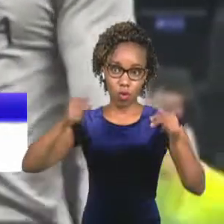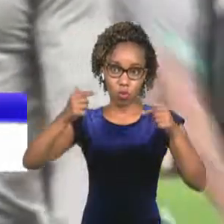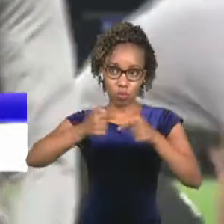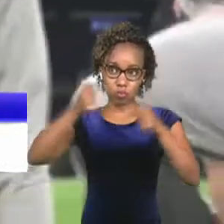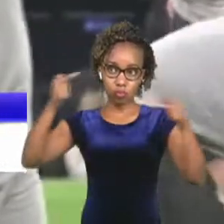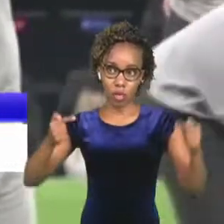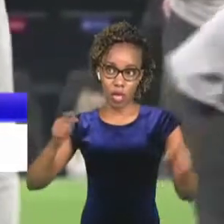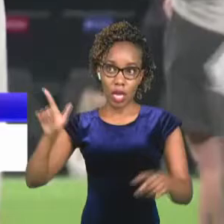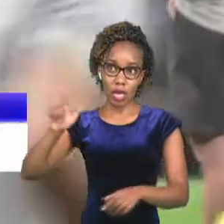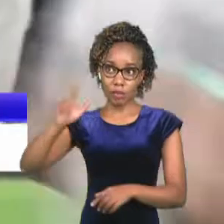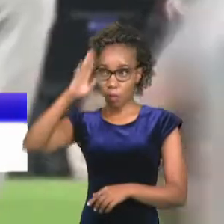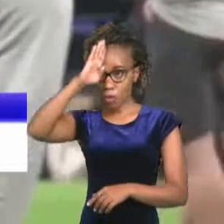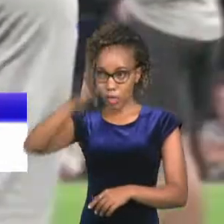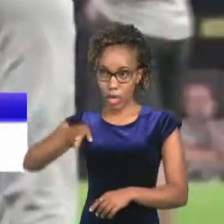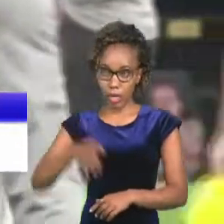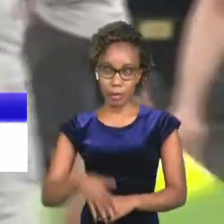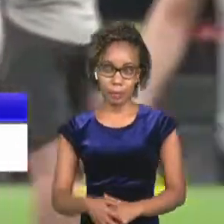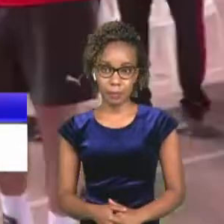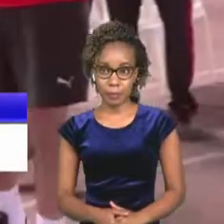Premier League on Sunday.